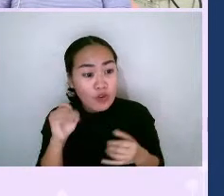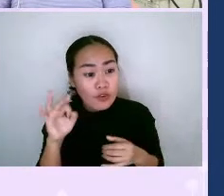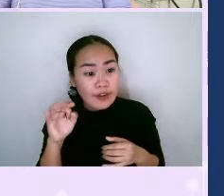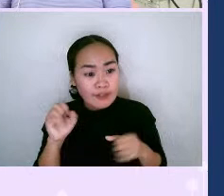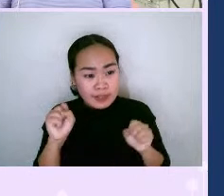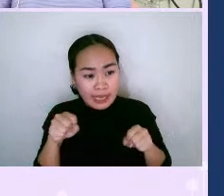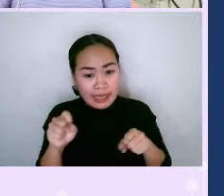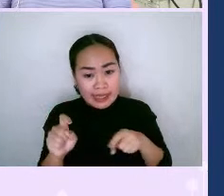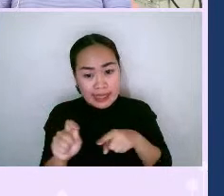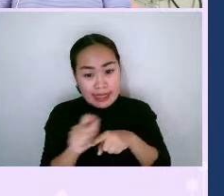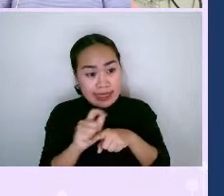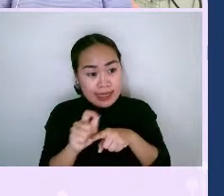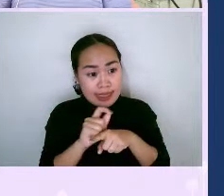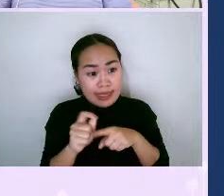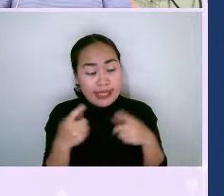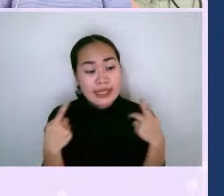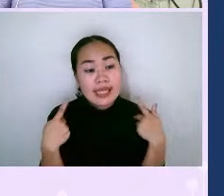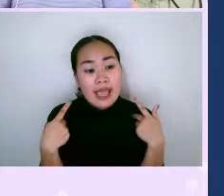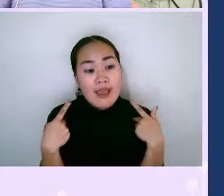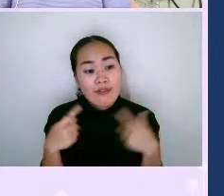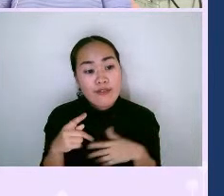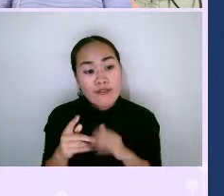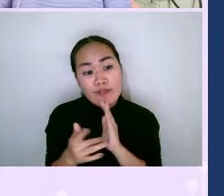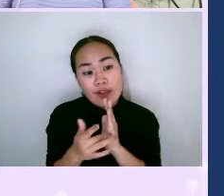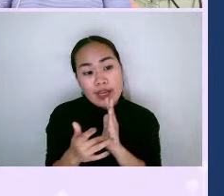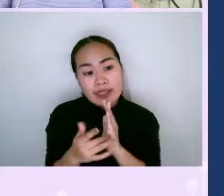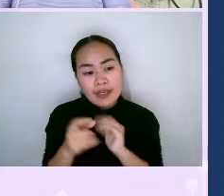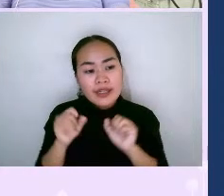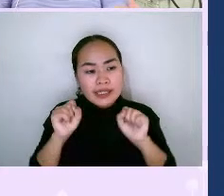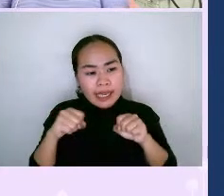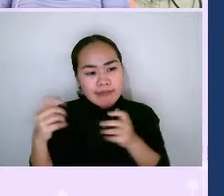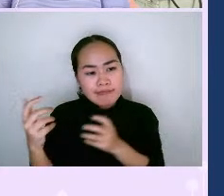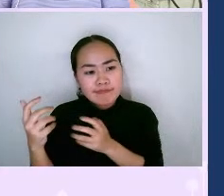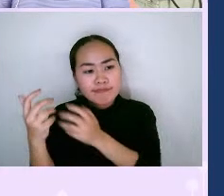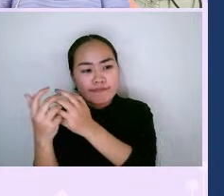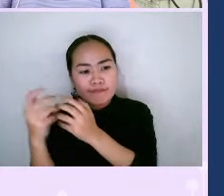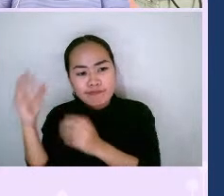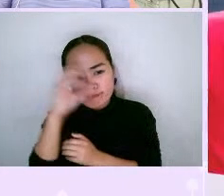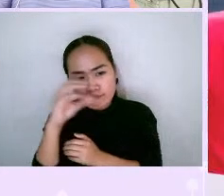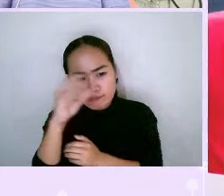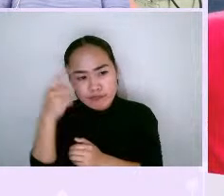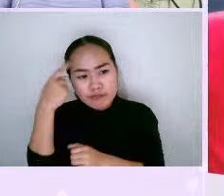to labor market entry, and labor market entry to the workplace.